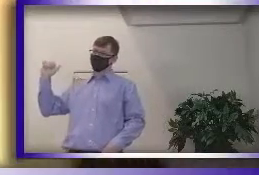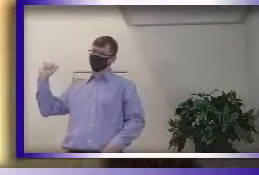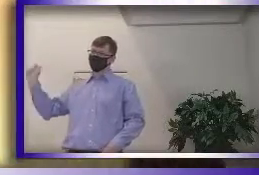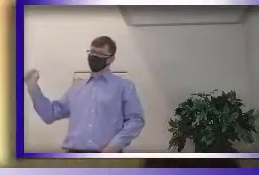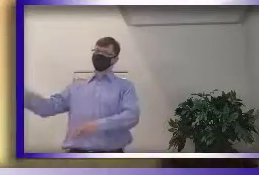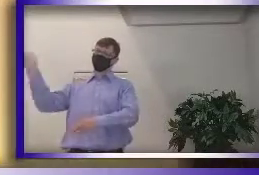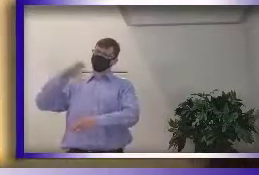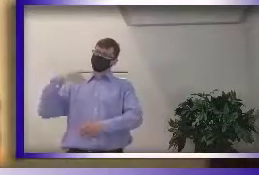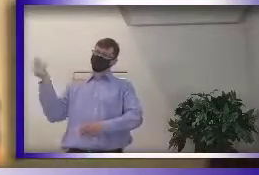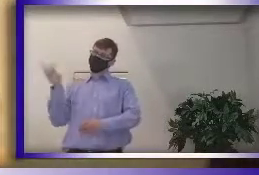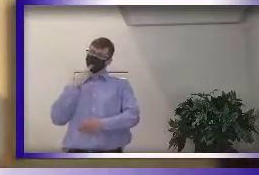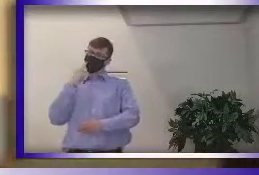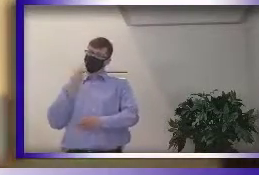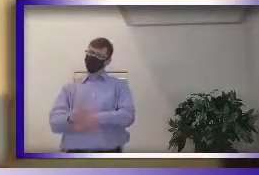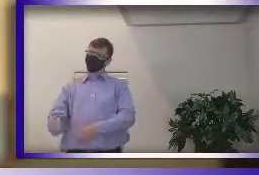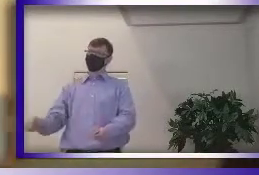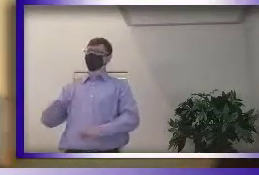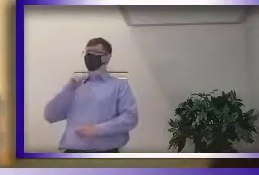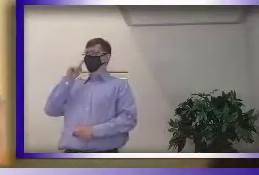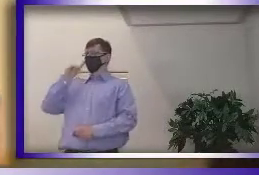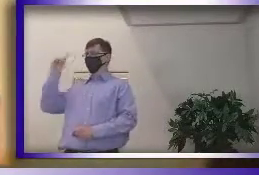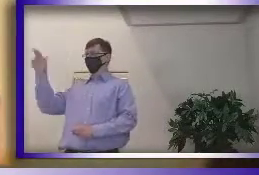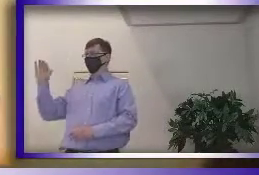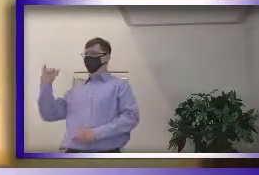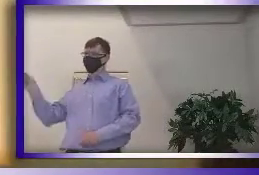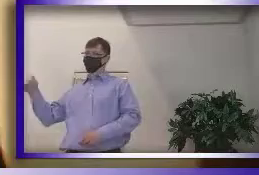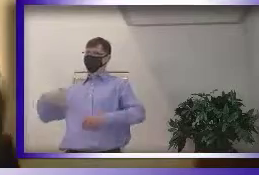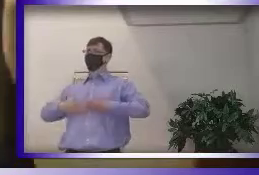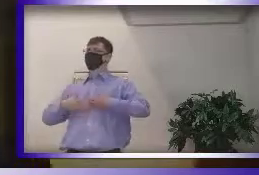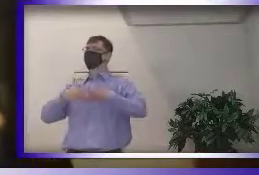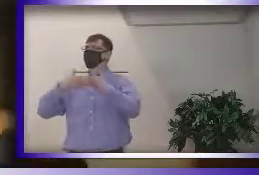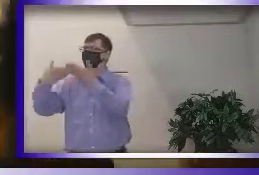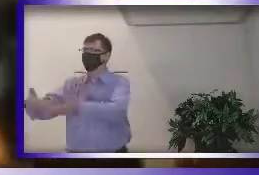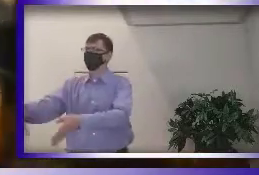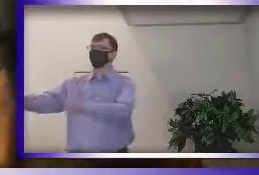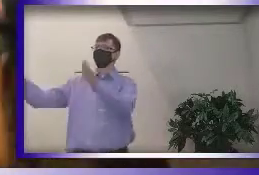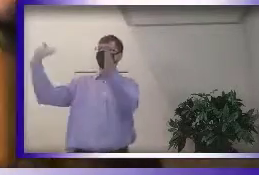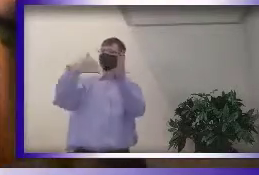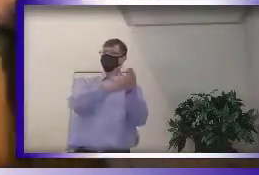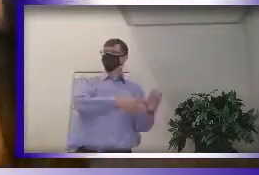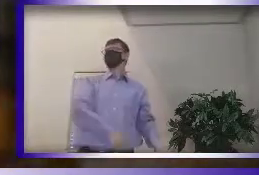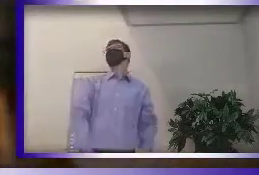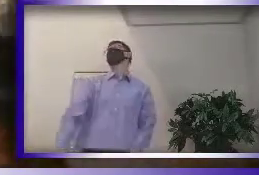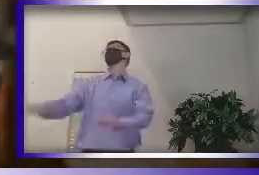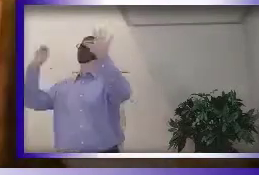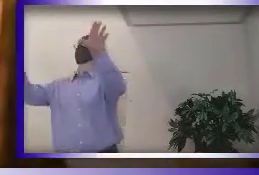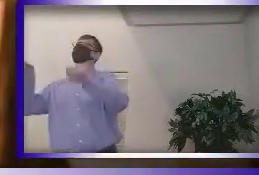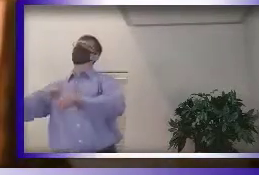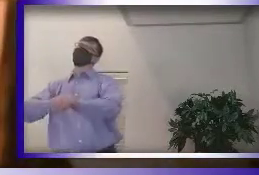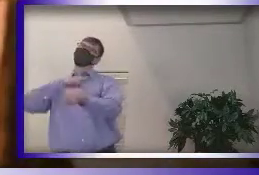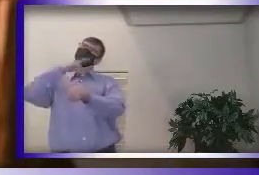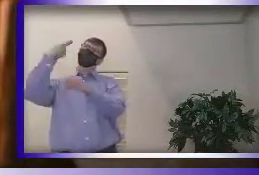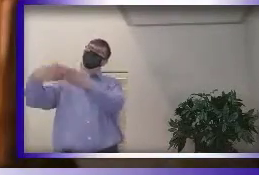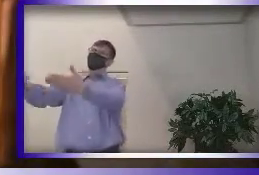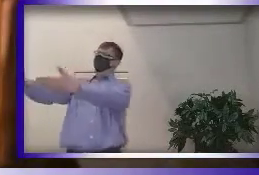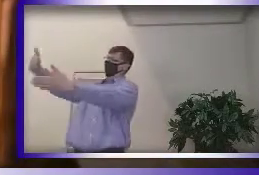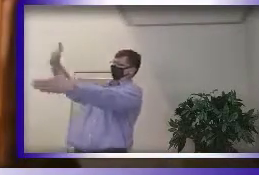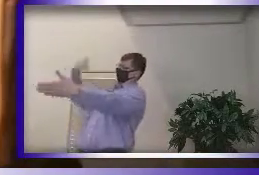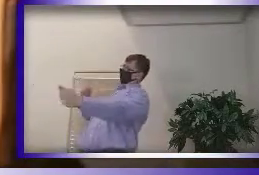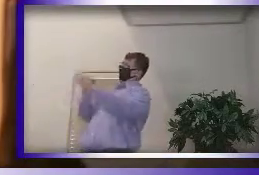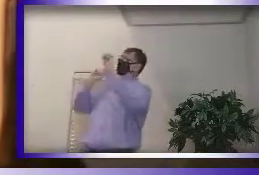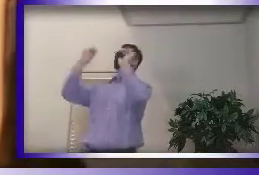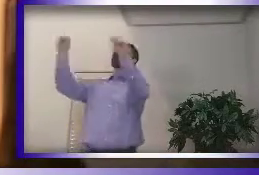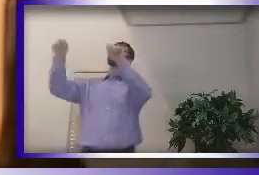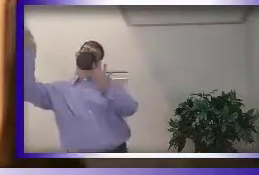or late 19th century. She was a child bride that came to America in an arranged